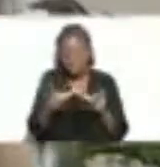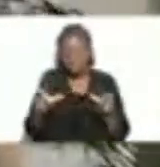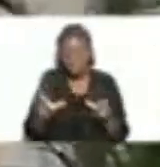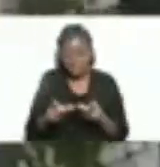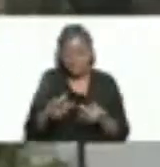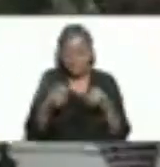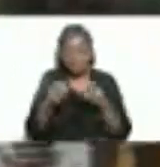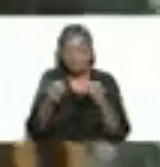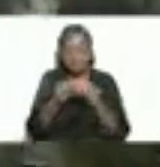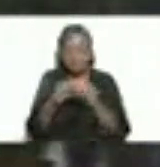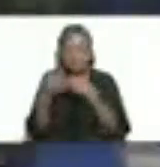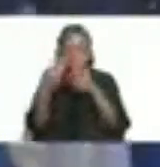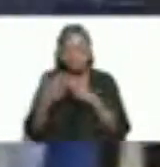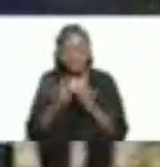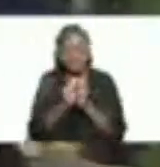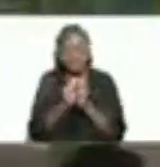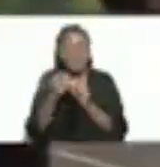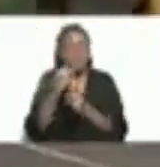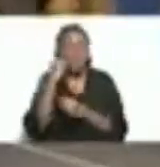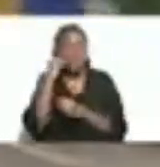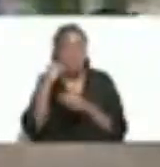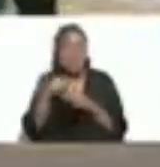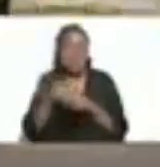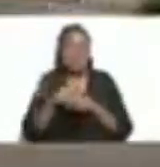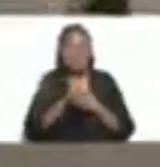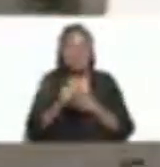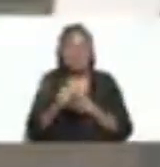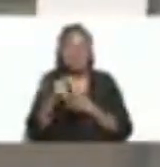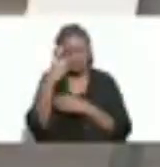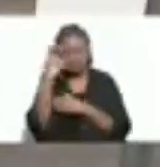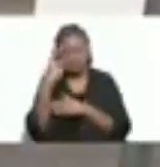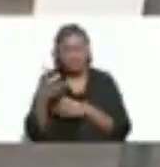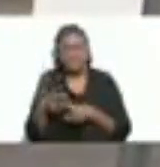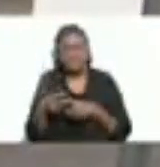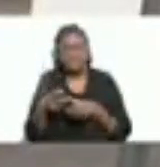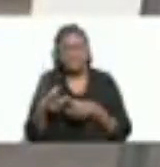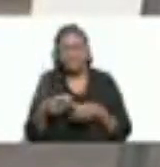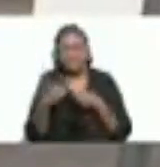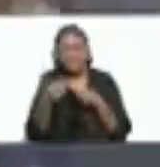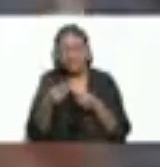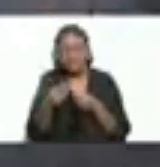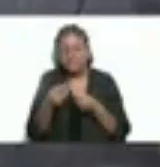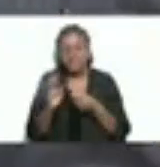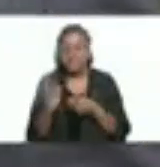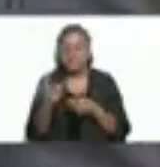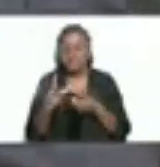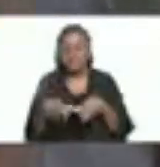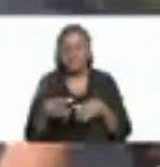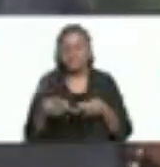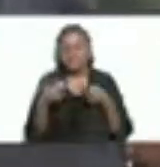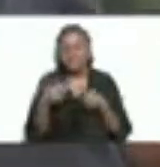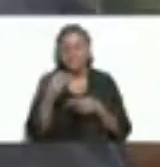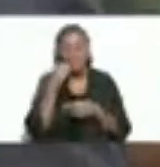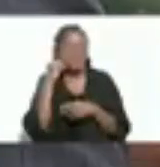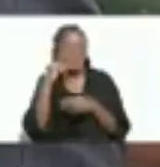home ownership dreams. We're optimistic about the fact that we can provide home ownership to persons, the average Bahamian, in